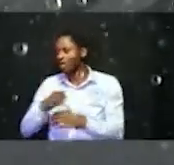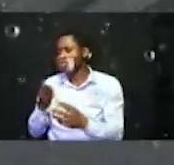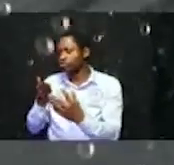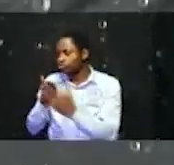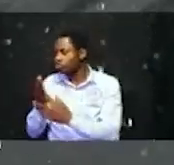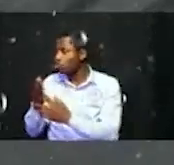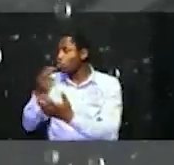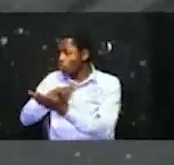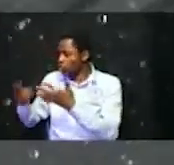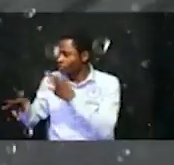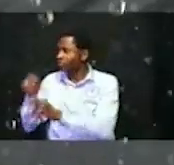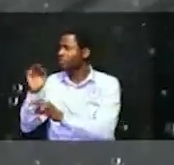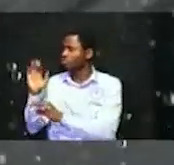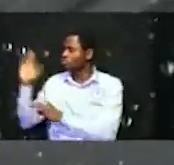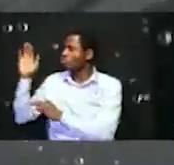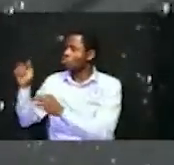Spirit.